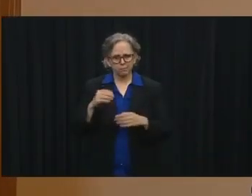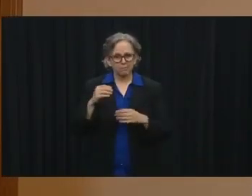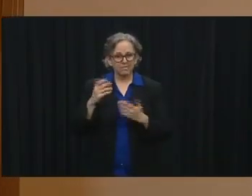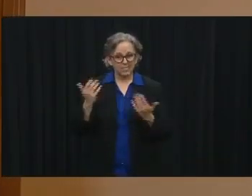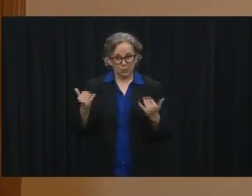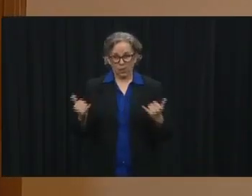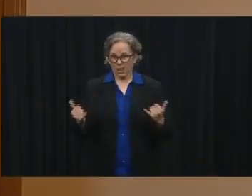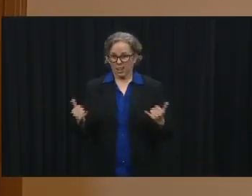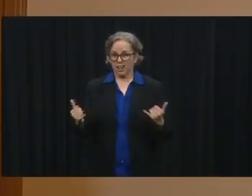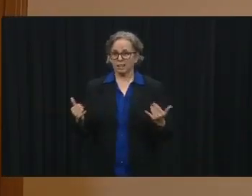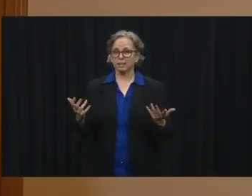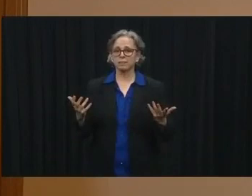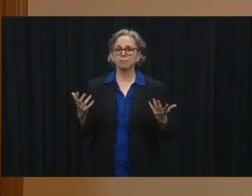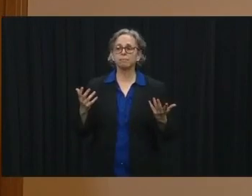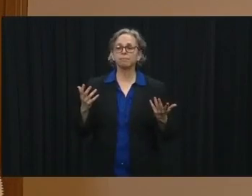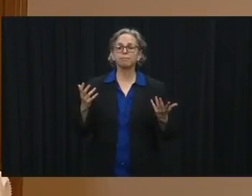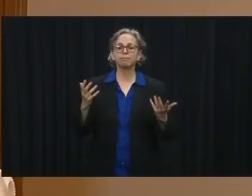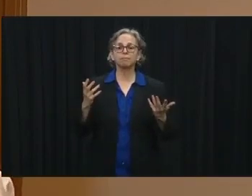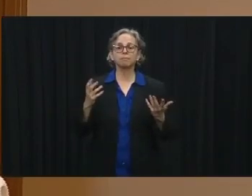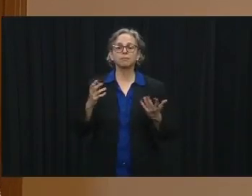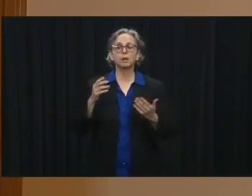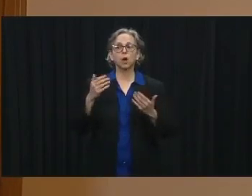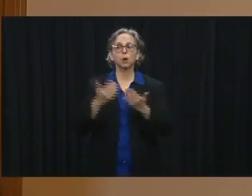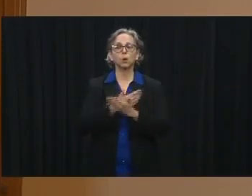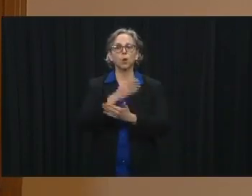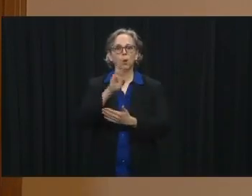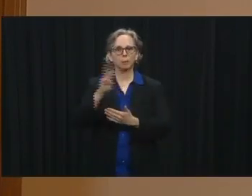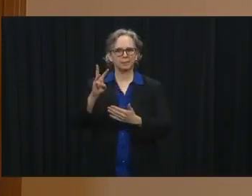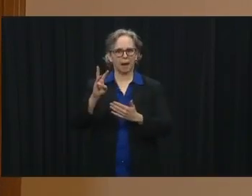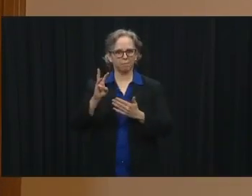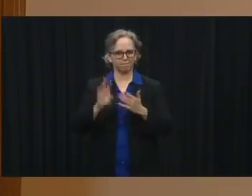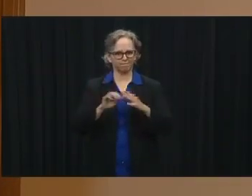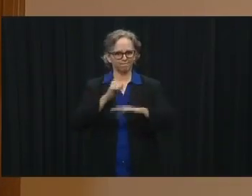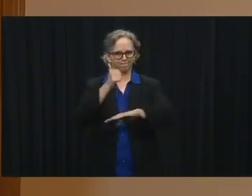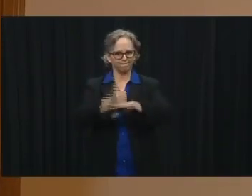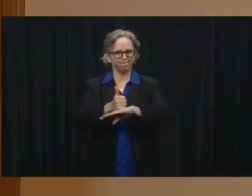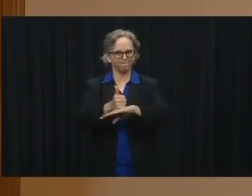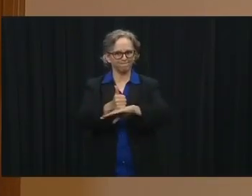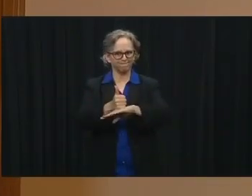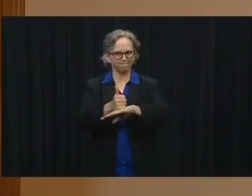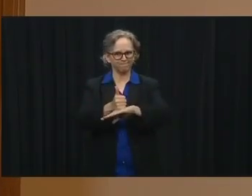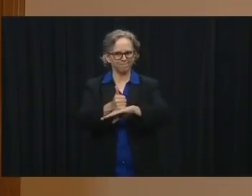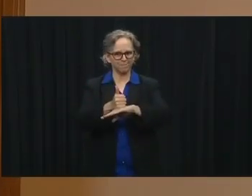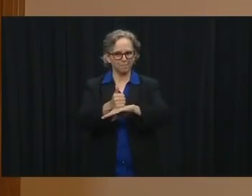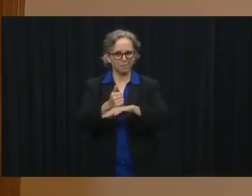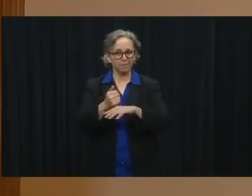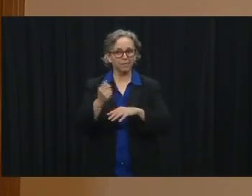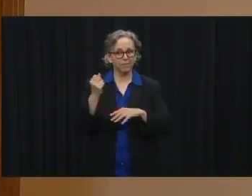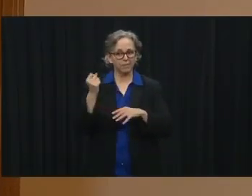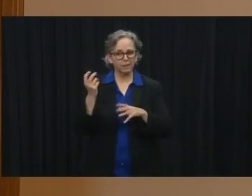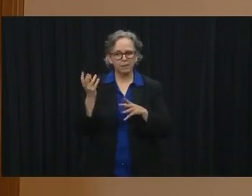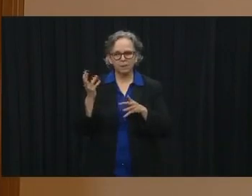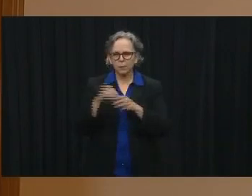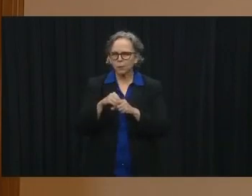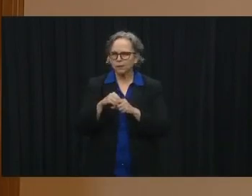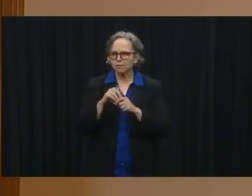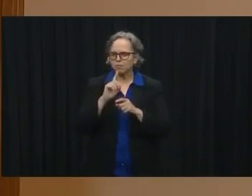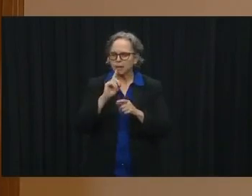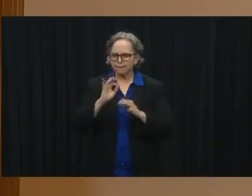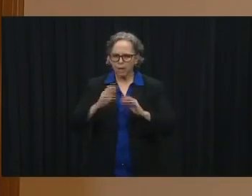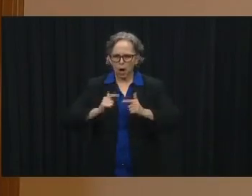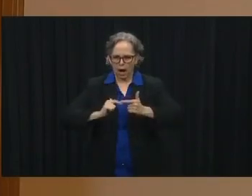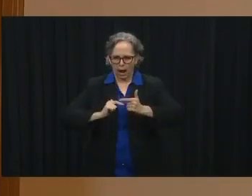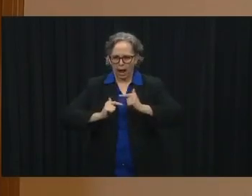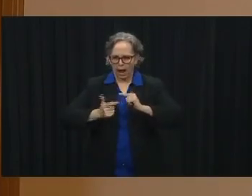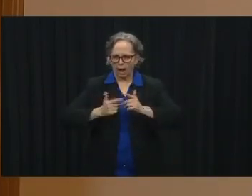new dashboard and a new website facing a feature that is very interactive. I want to